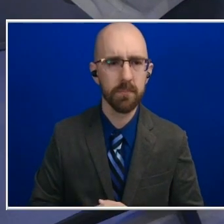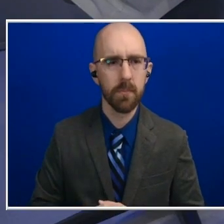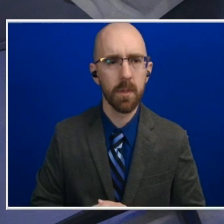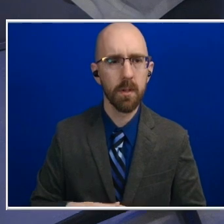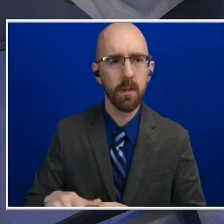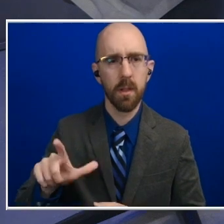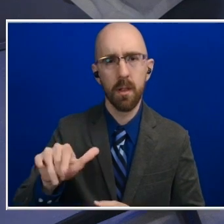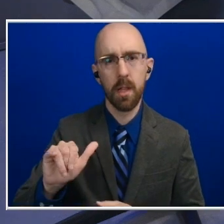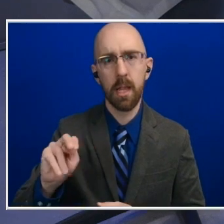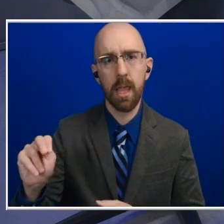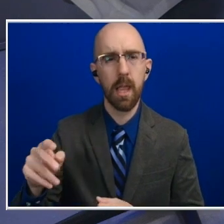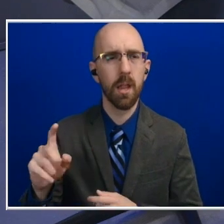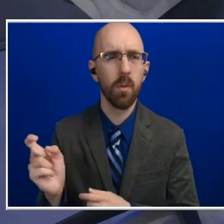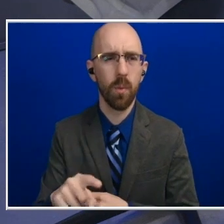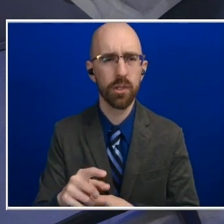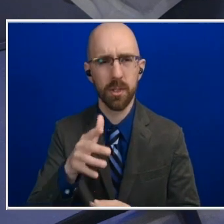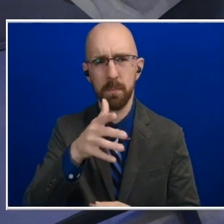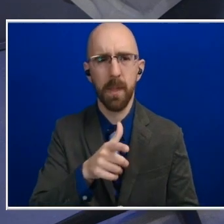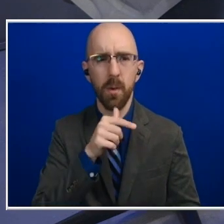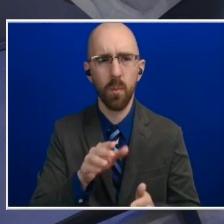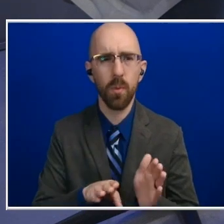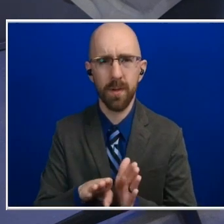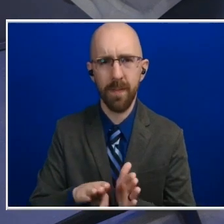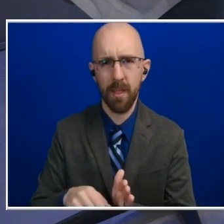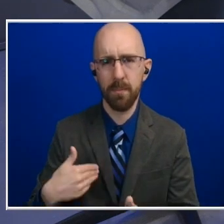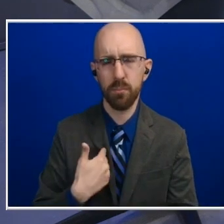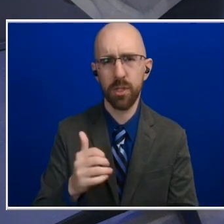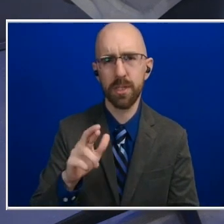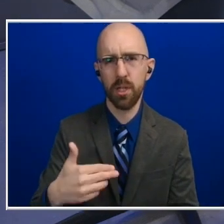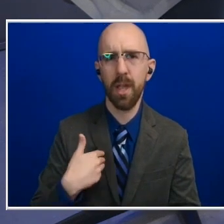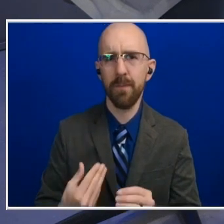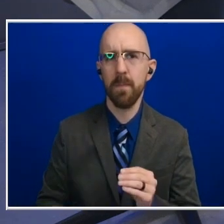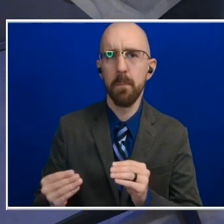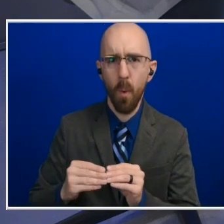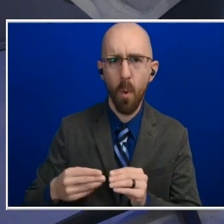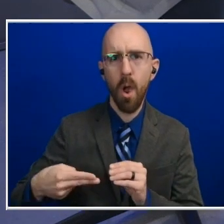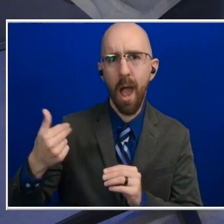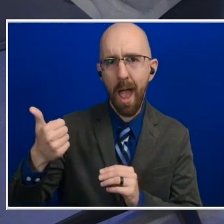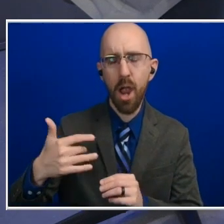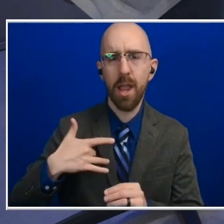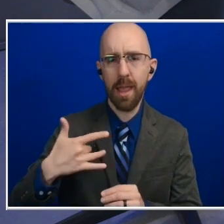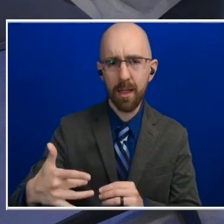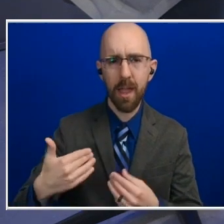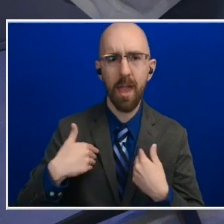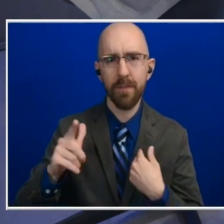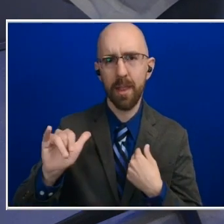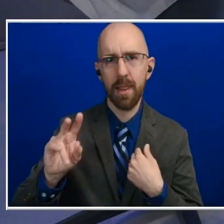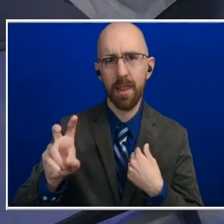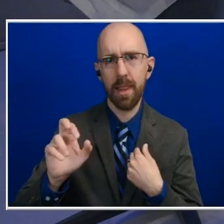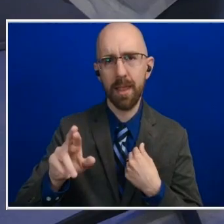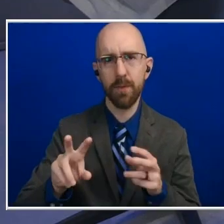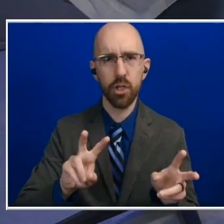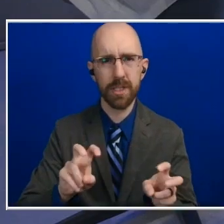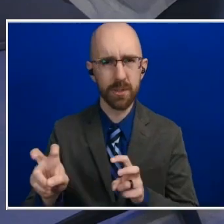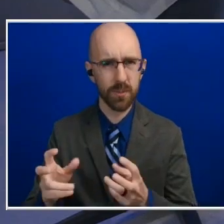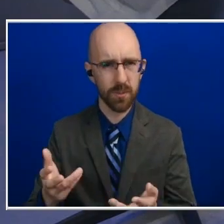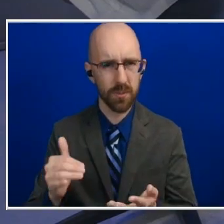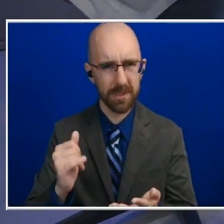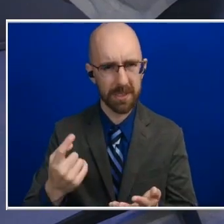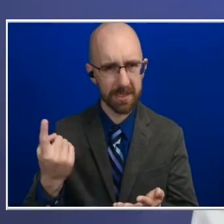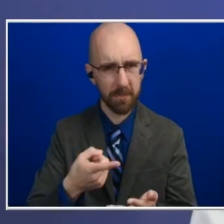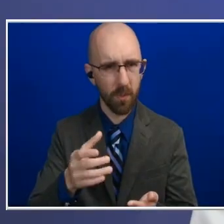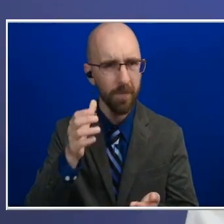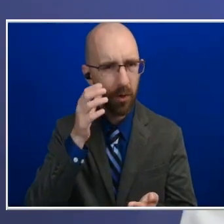develop breast cancer have a higher likelihood of also having liver issues? Is that something you've heard? So